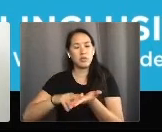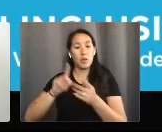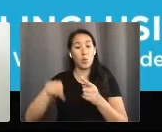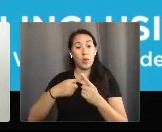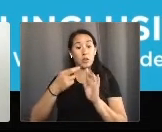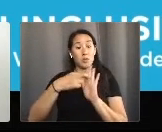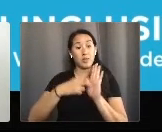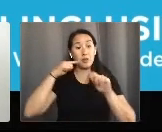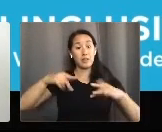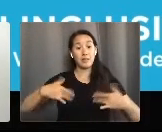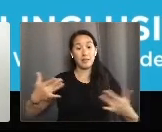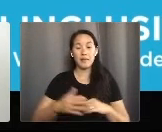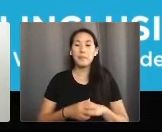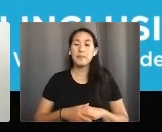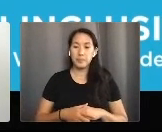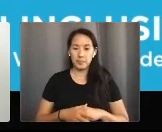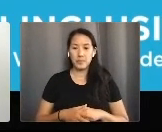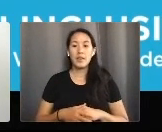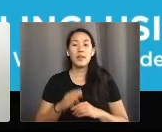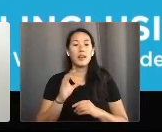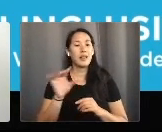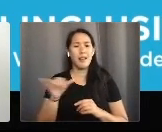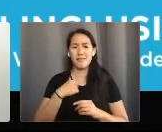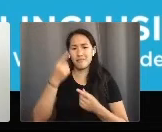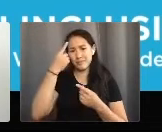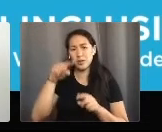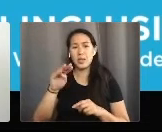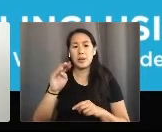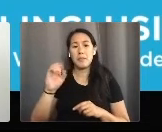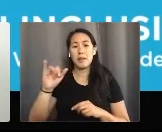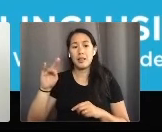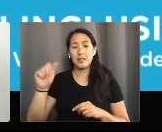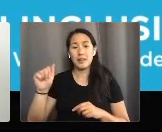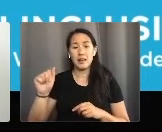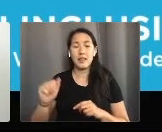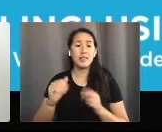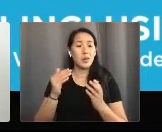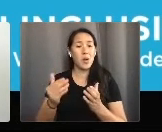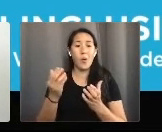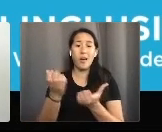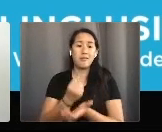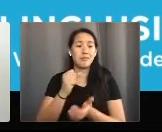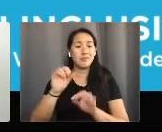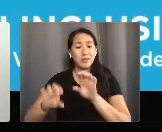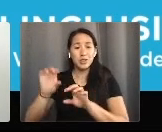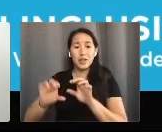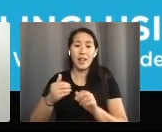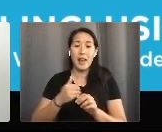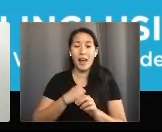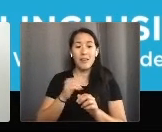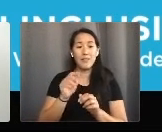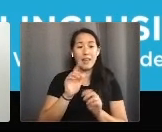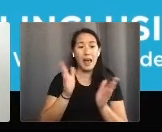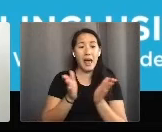actions. Agreed 1,000, whatever Melinda said. Let speakers know you heard them. Use the chat, use the Q&A. We have to ask a question